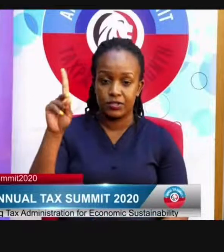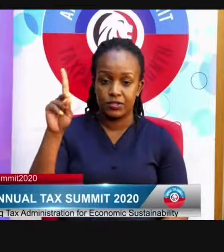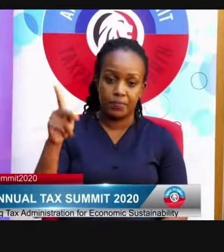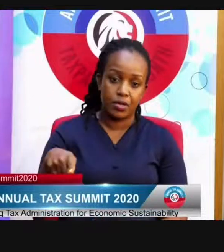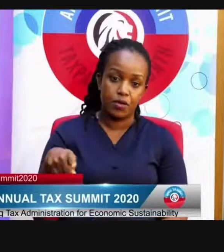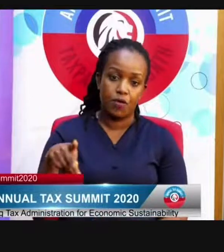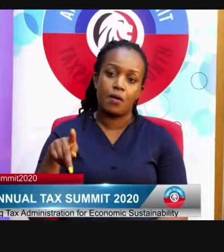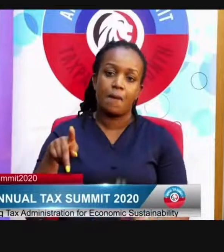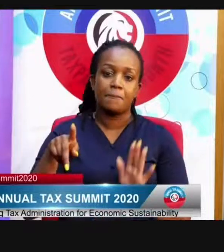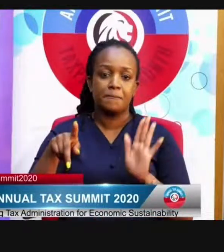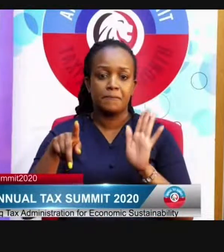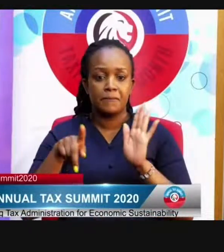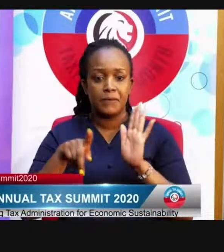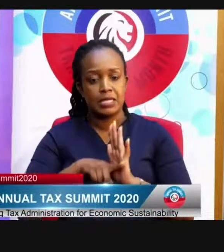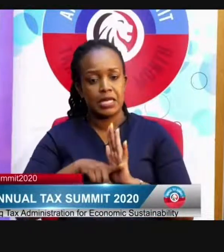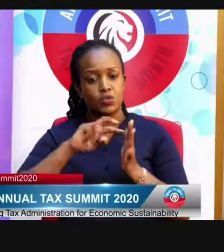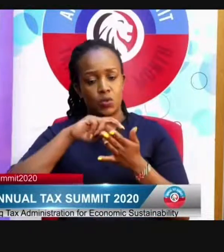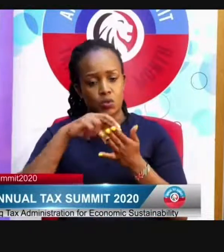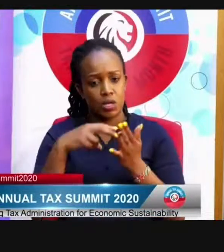about minus